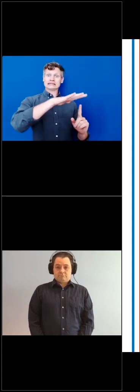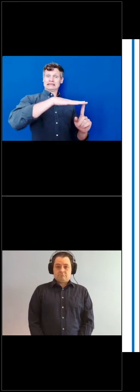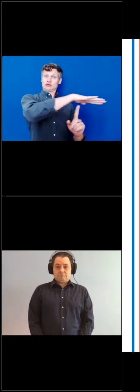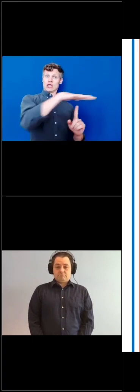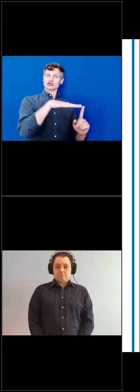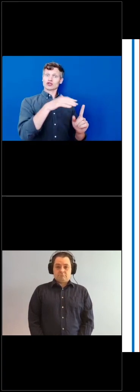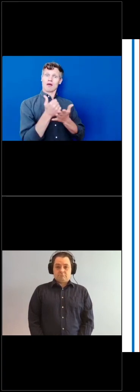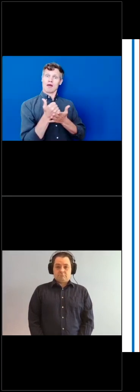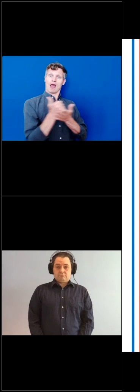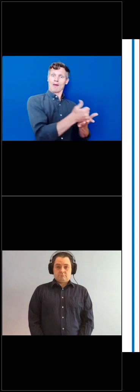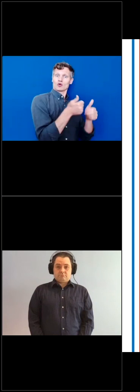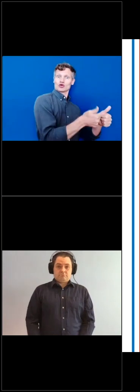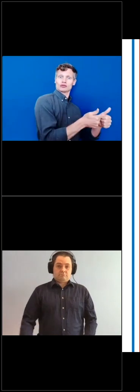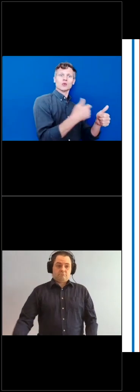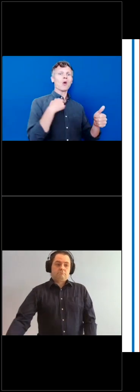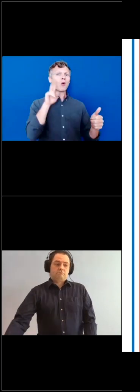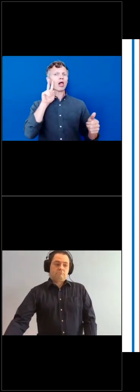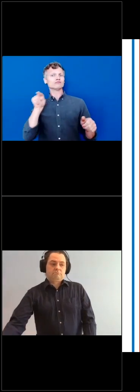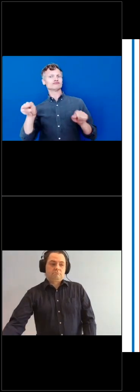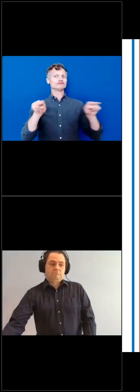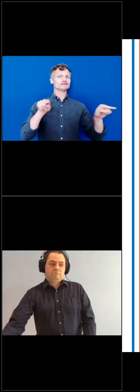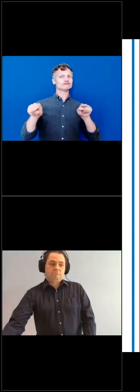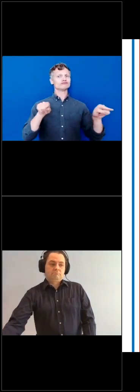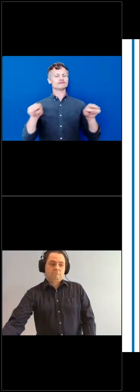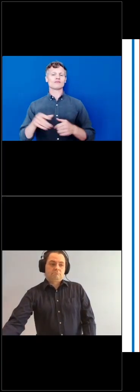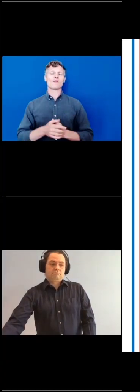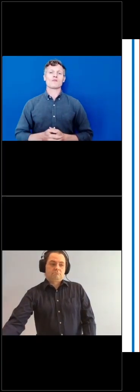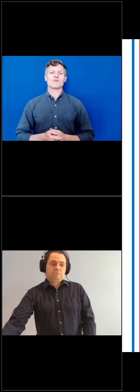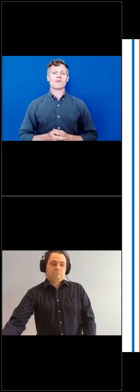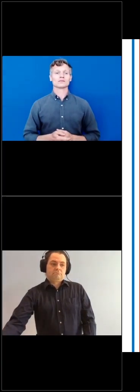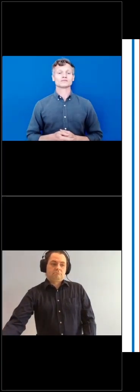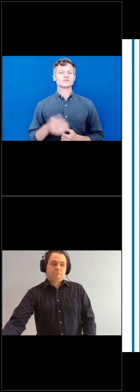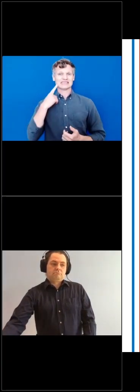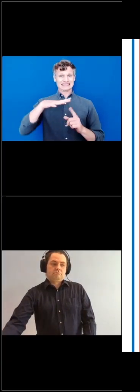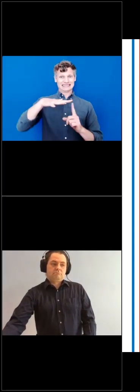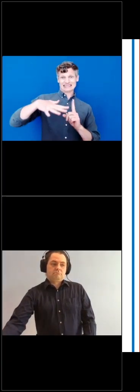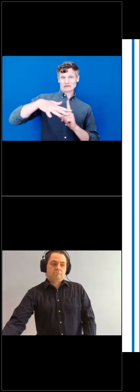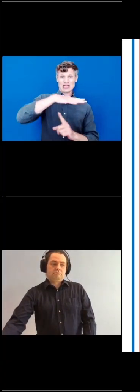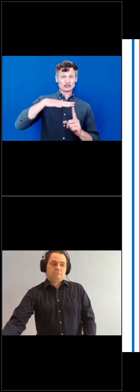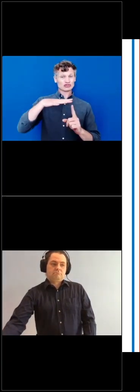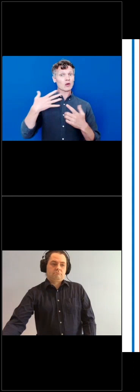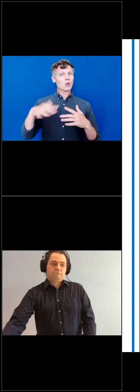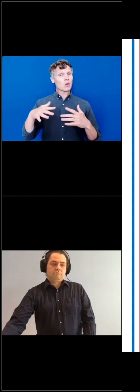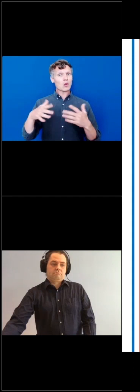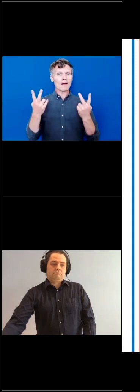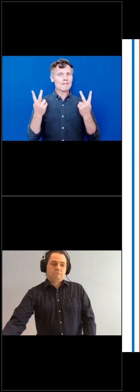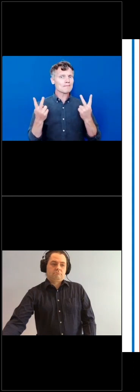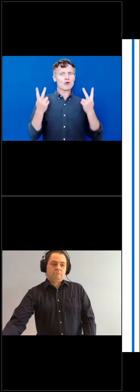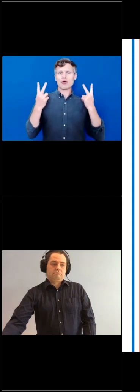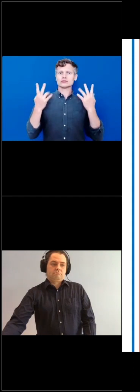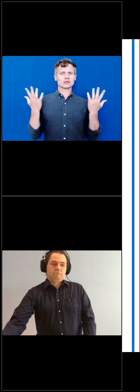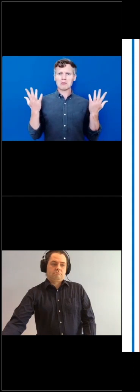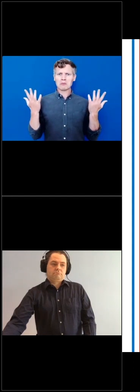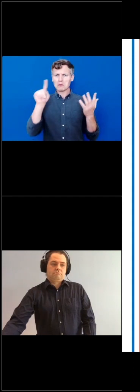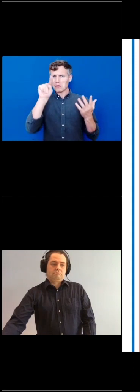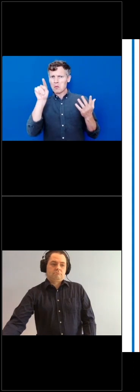Next slide. So today we acknowledge already, and we have read that